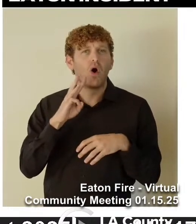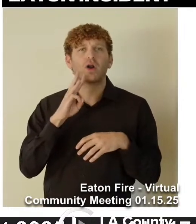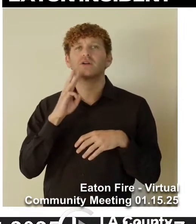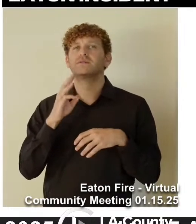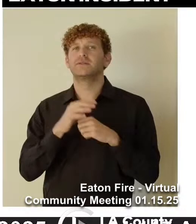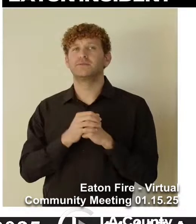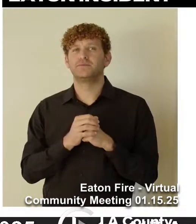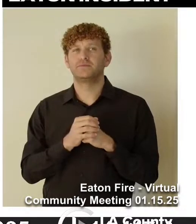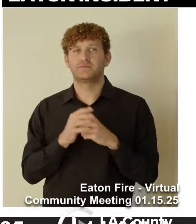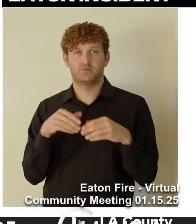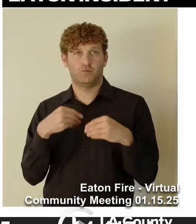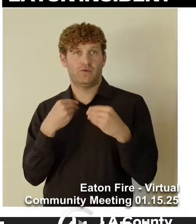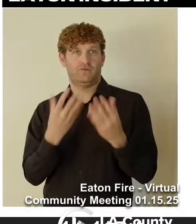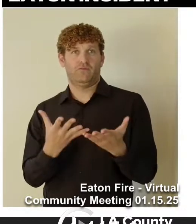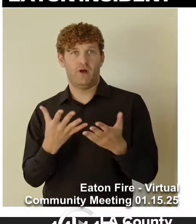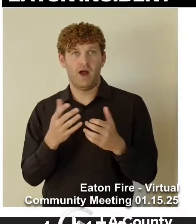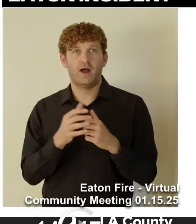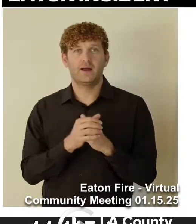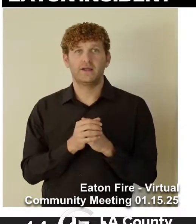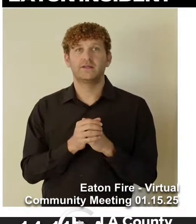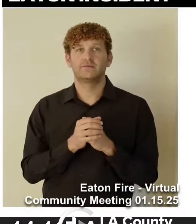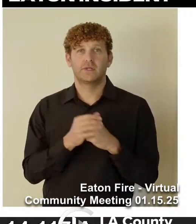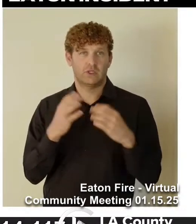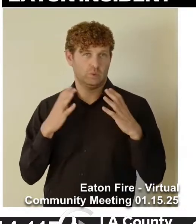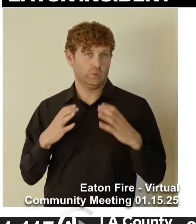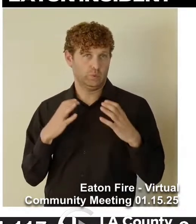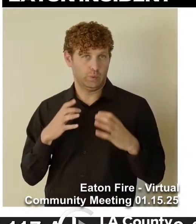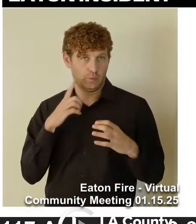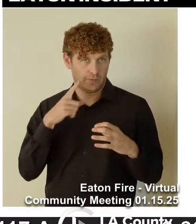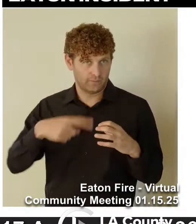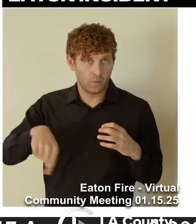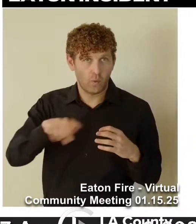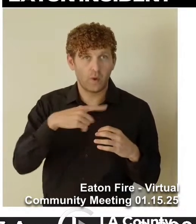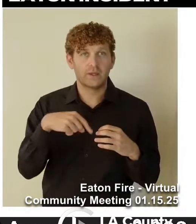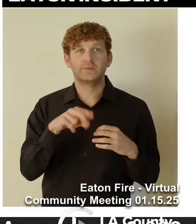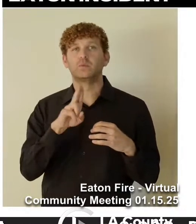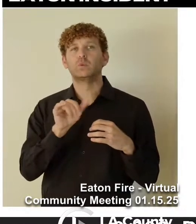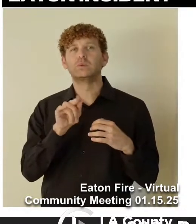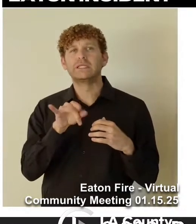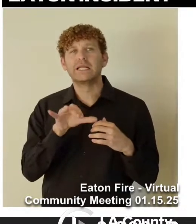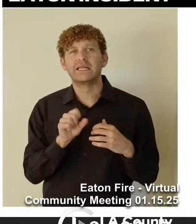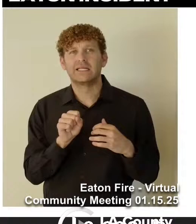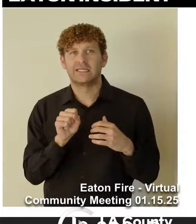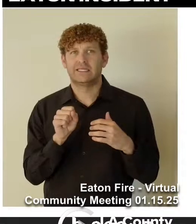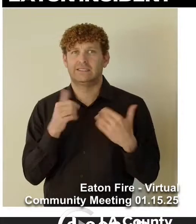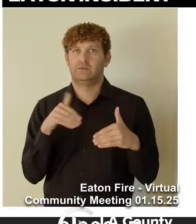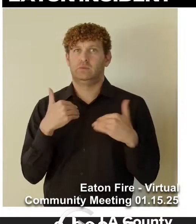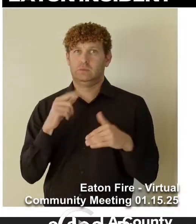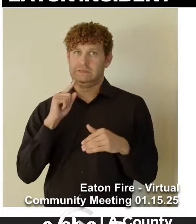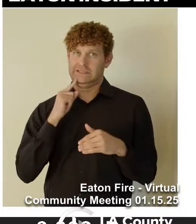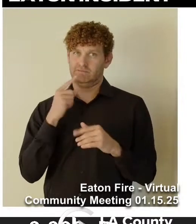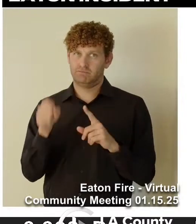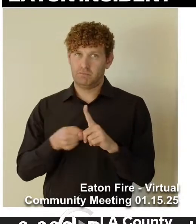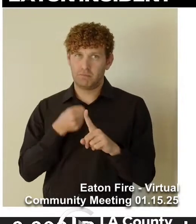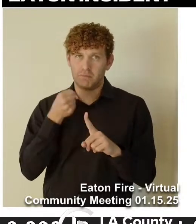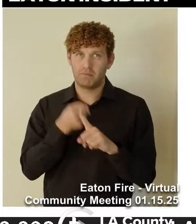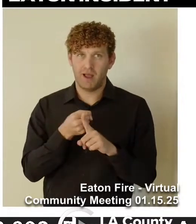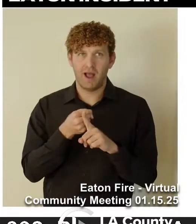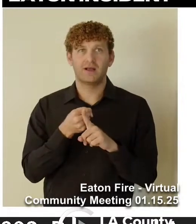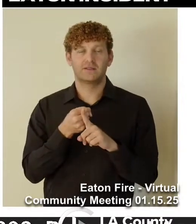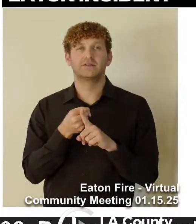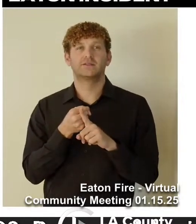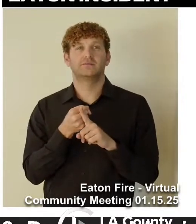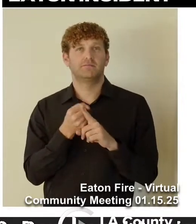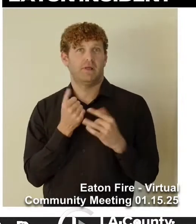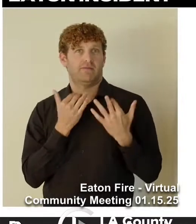needs. 4 utilities within Foothill service area have been severely impacted by the Eaton fire. They are